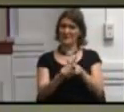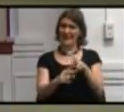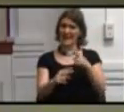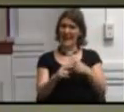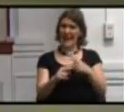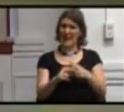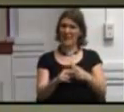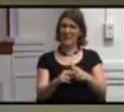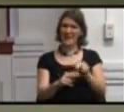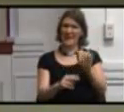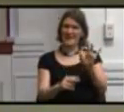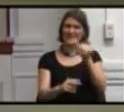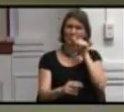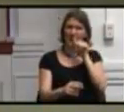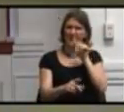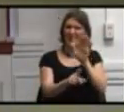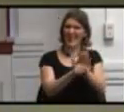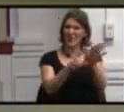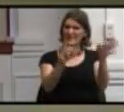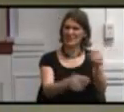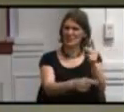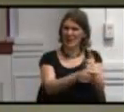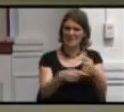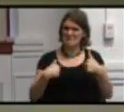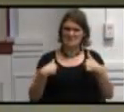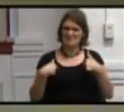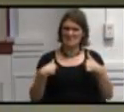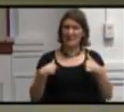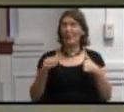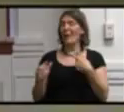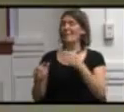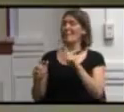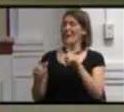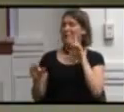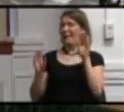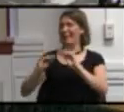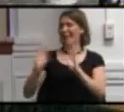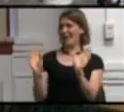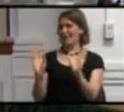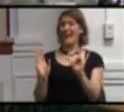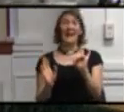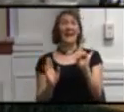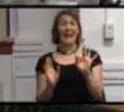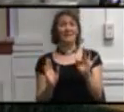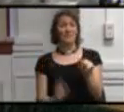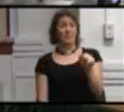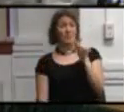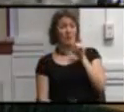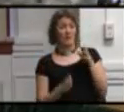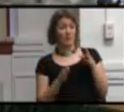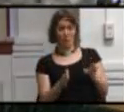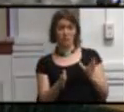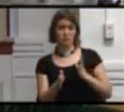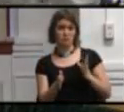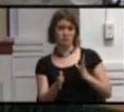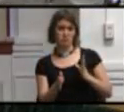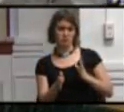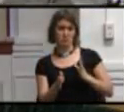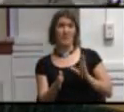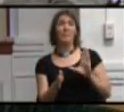entity, name a private road? Typically, the reason for that is, even if it's a private